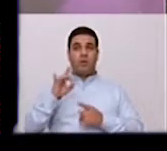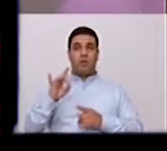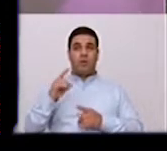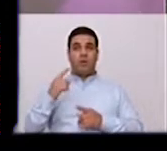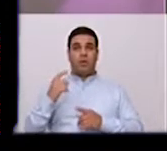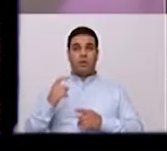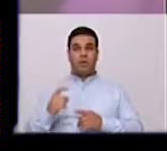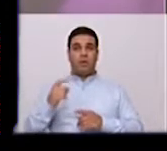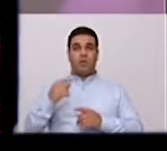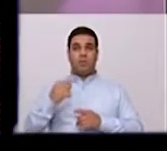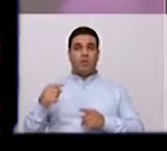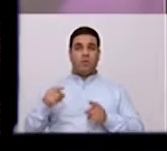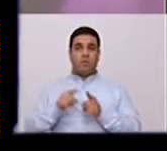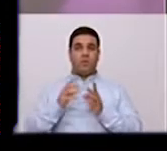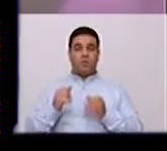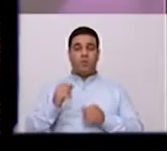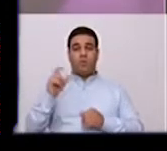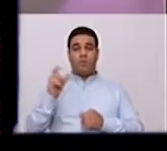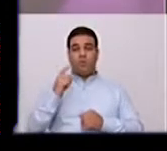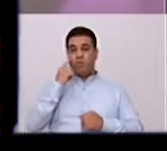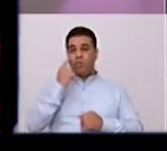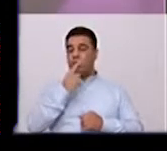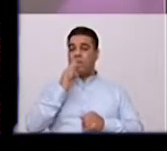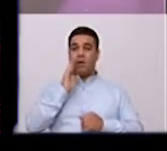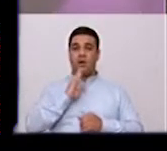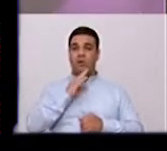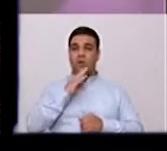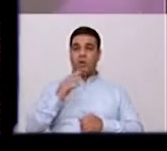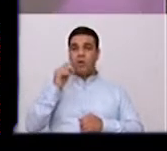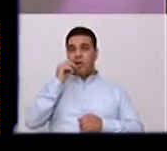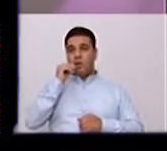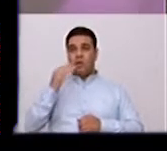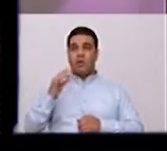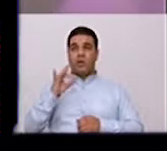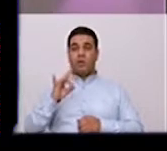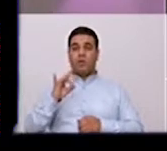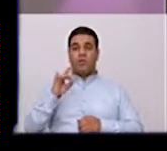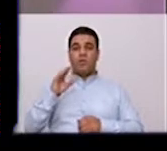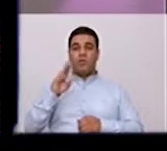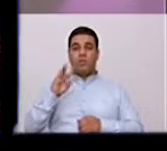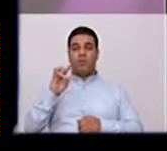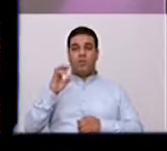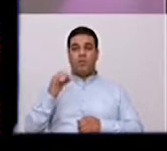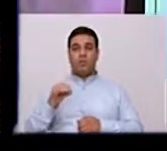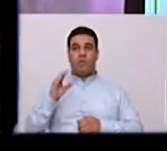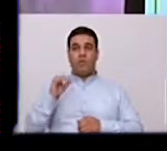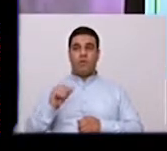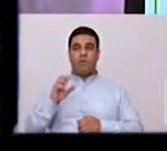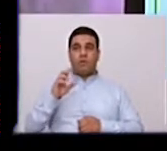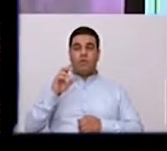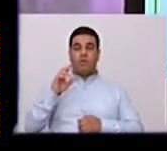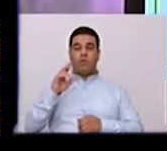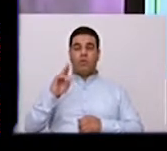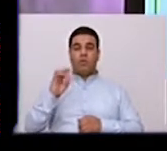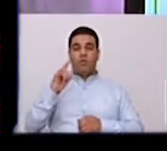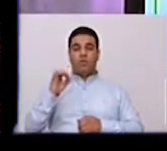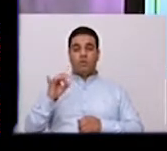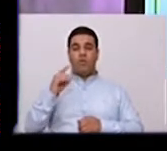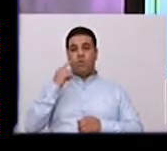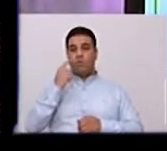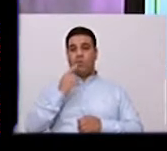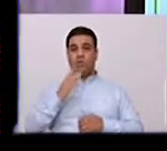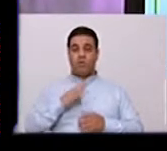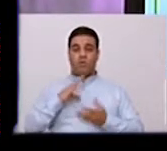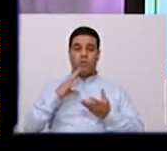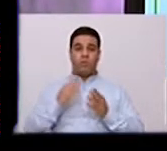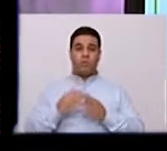deb olamiz. Ko'k ko'zli ayol, erkakda rezus manfiy va qo'ng'ir ko'zli bo'lgan. Qo'ng'ir ko'z